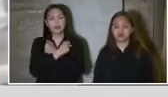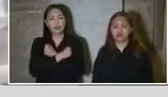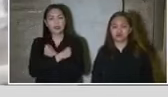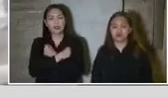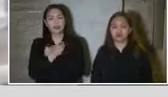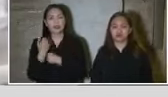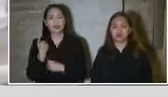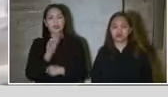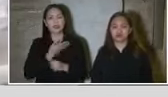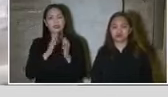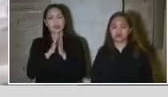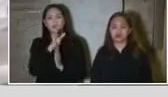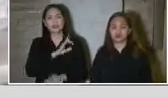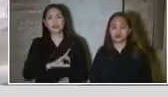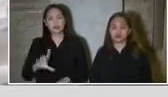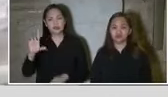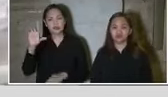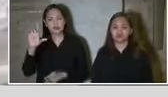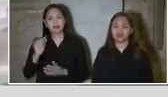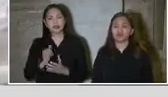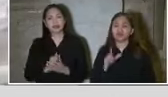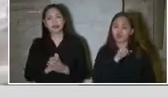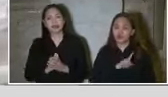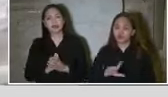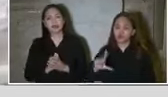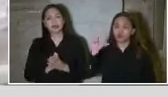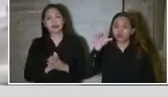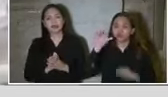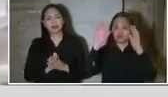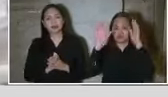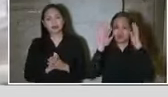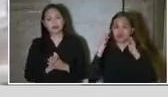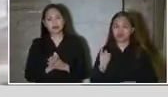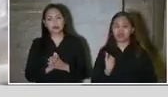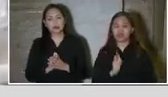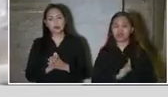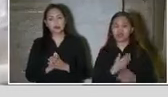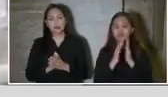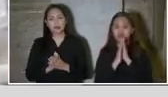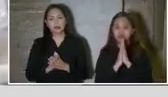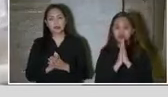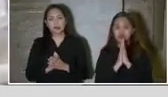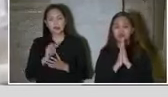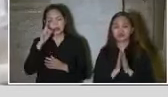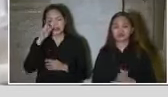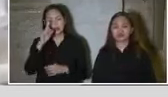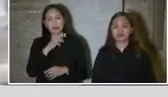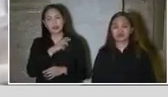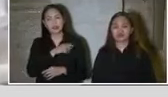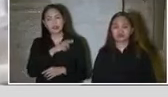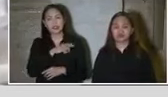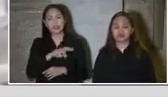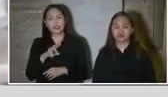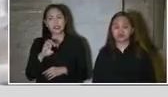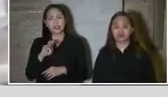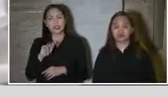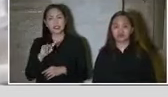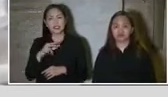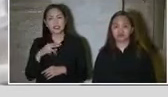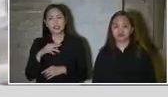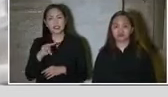to the Lord. Lord, hear our prayer. For religious and ethnic groups divided